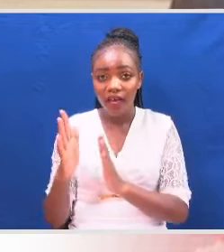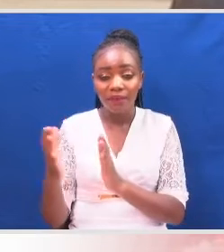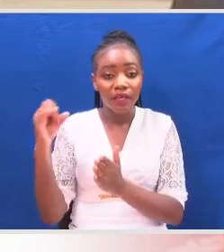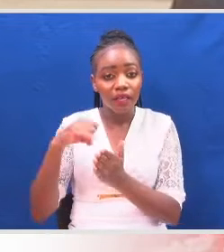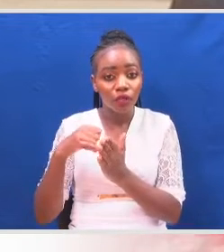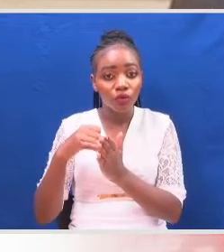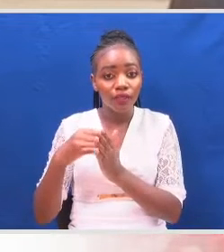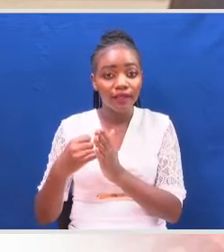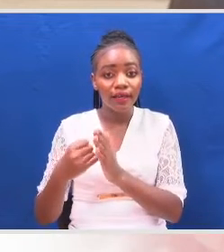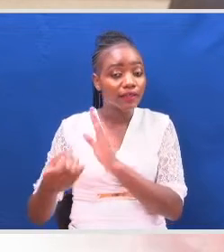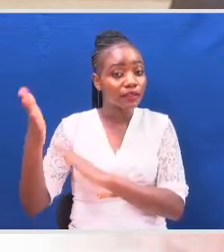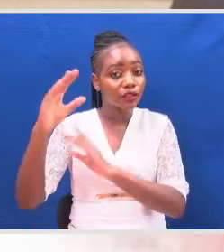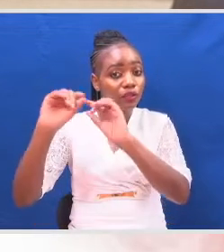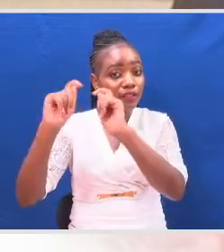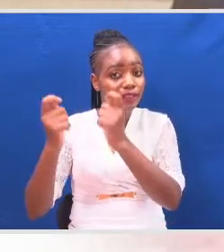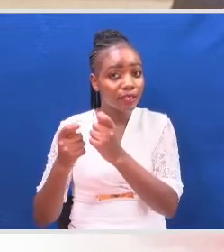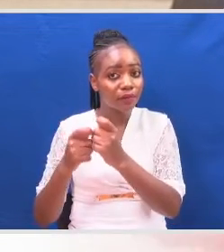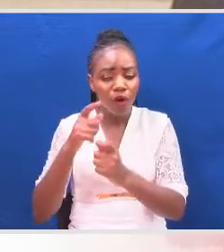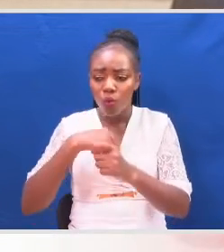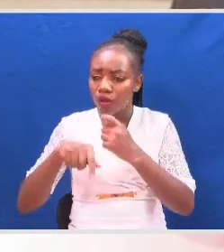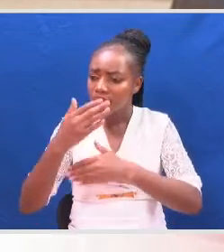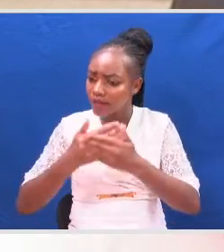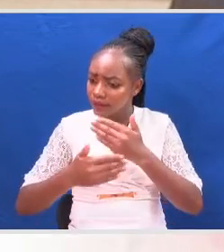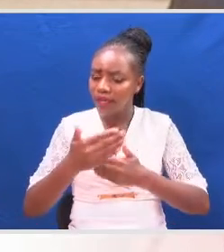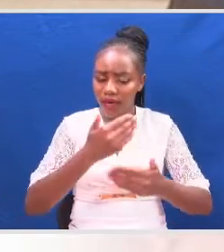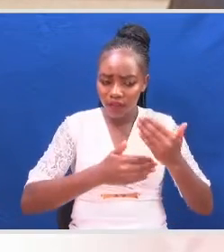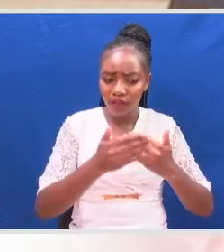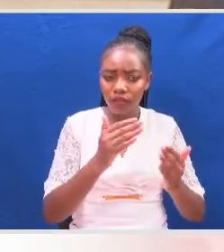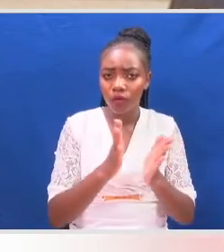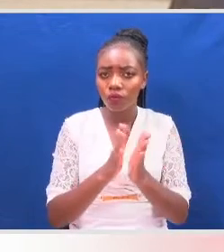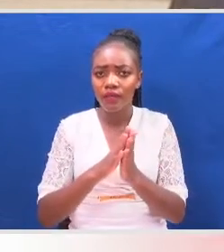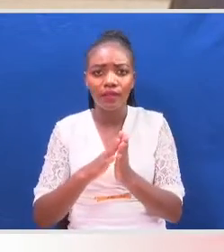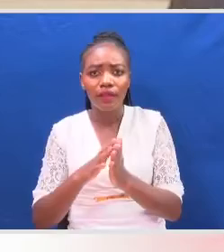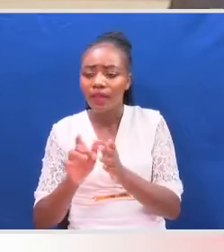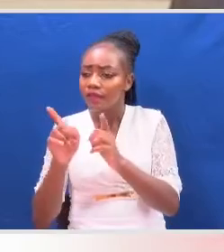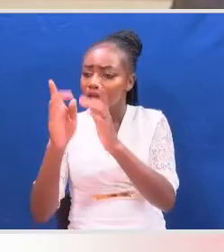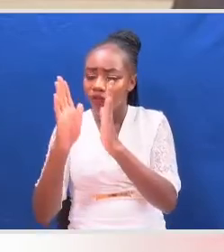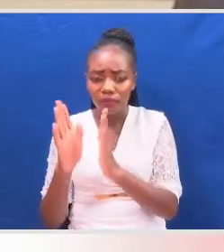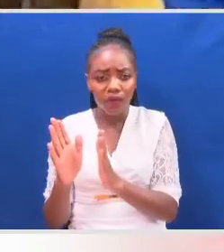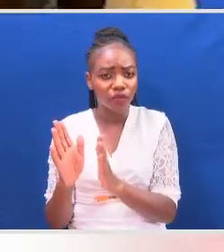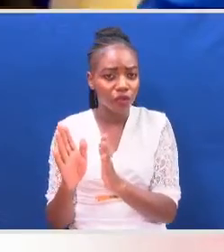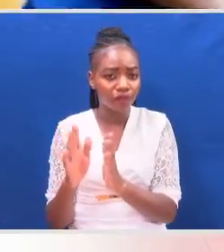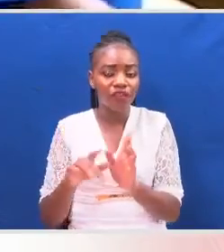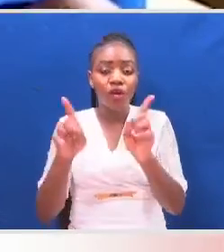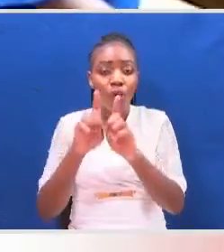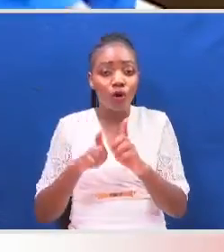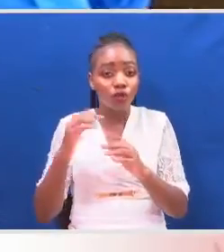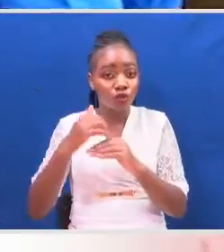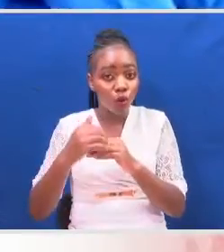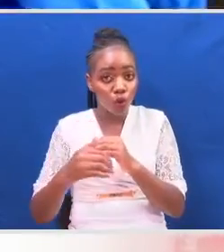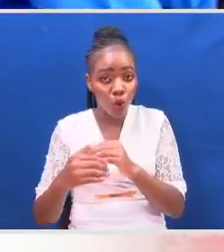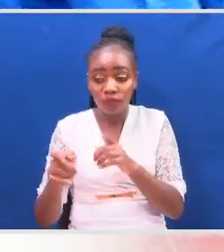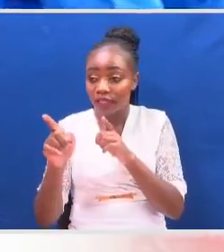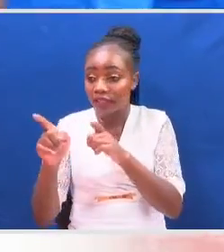including defense team, we were interacting with the co-accused freely. Mike Sonko is facing a